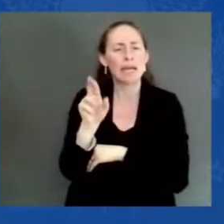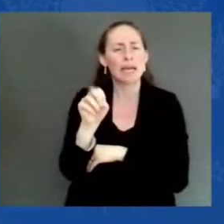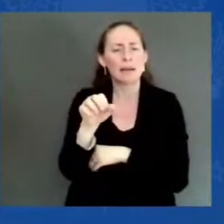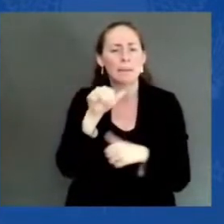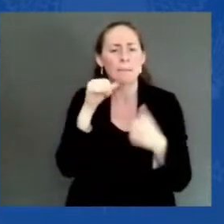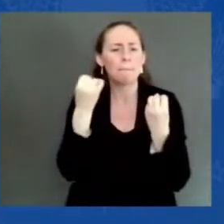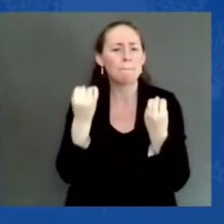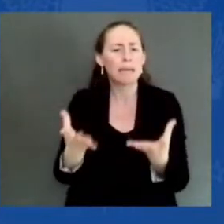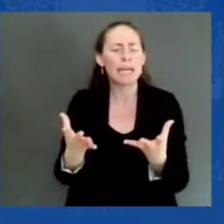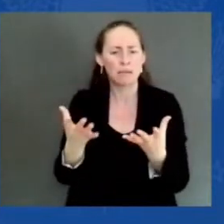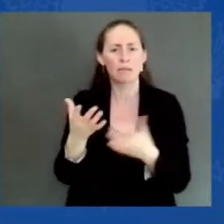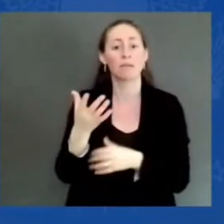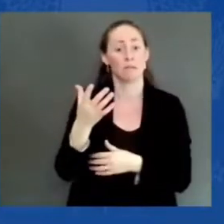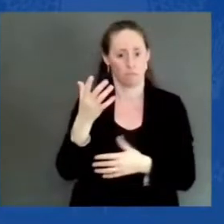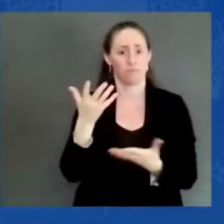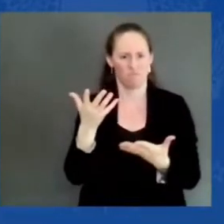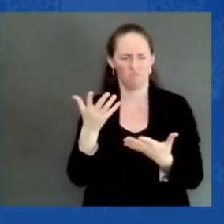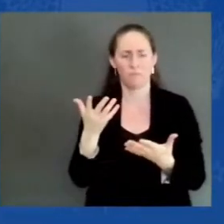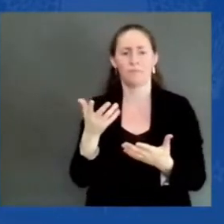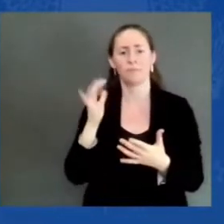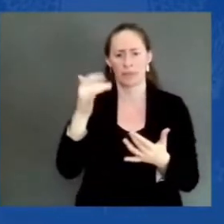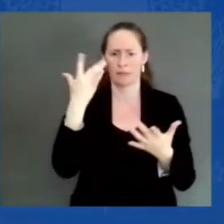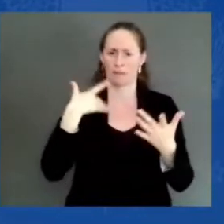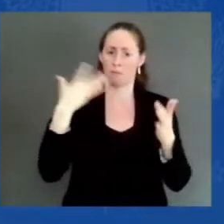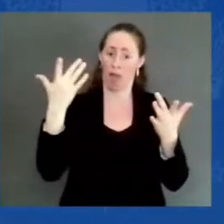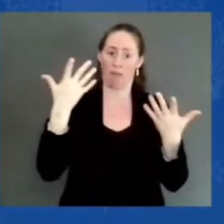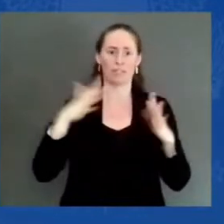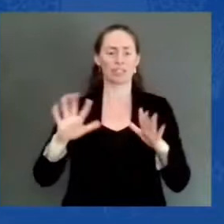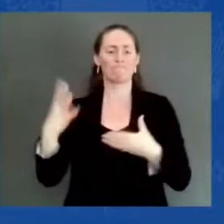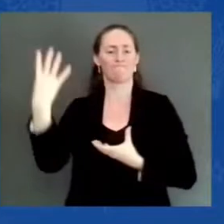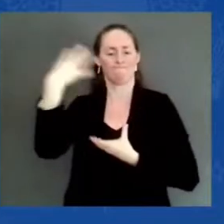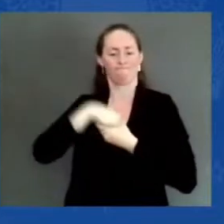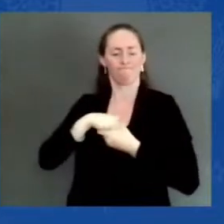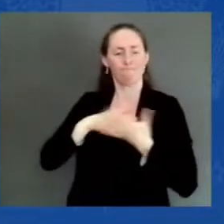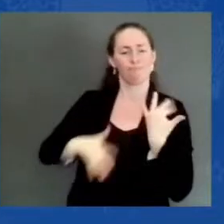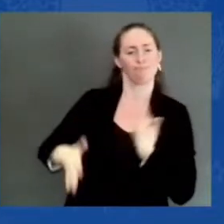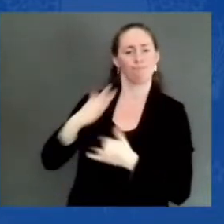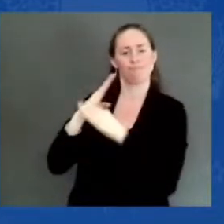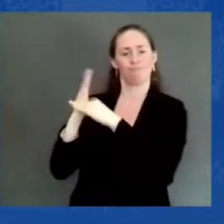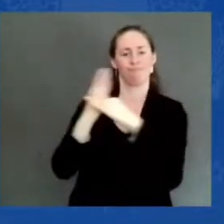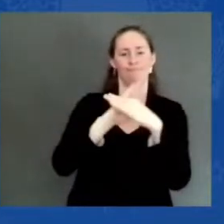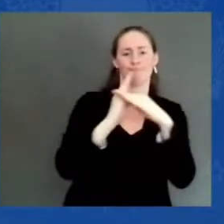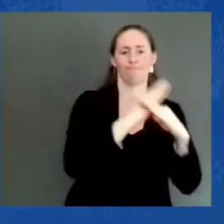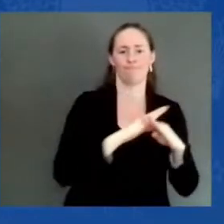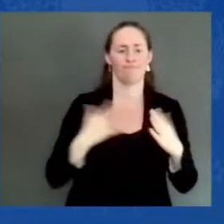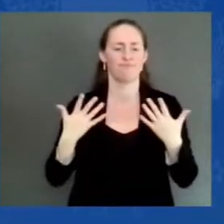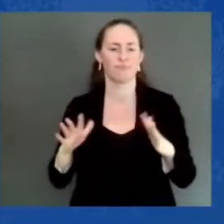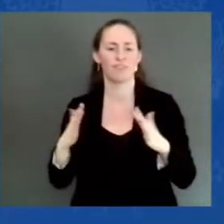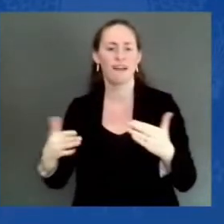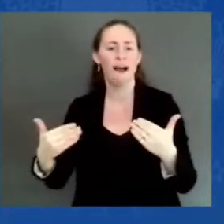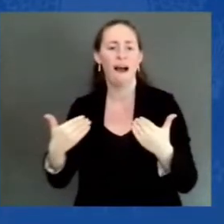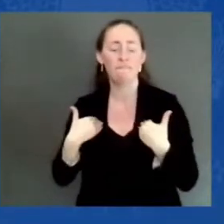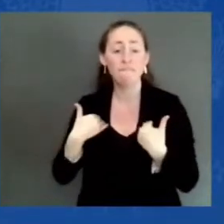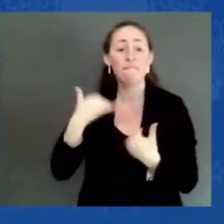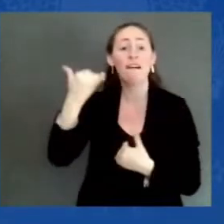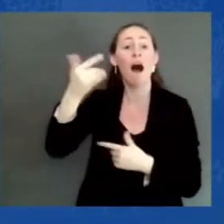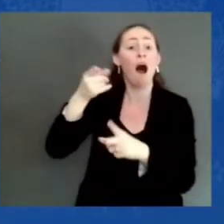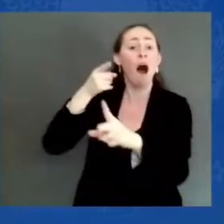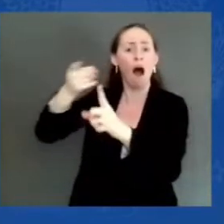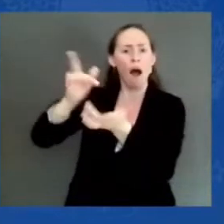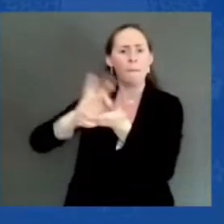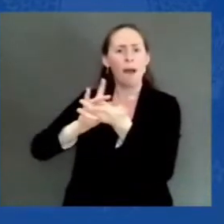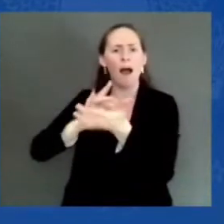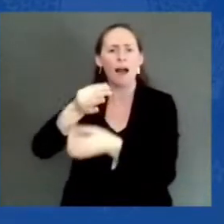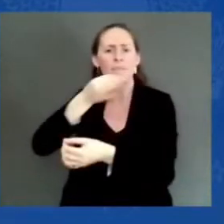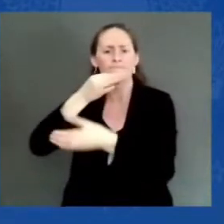protection, all of you the maximum amount. Earlier today, our medical experts announced a plan for booster shots